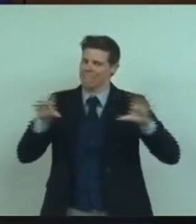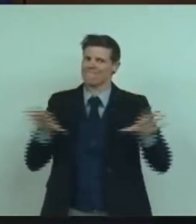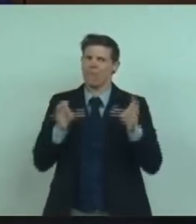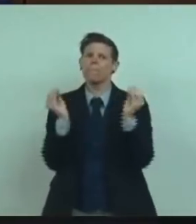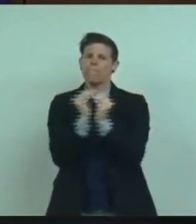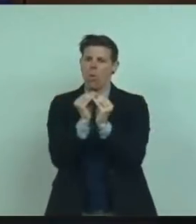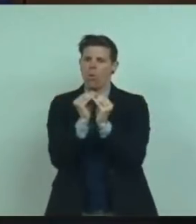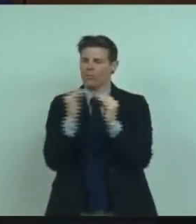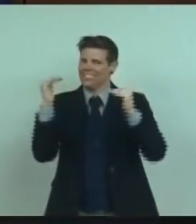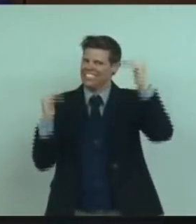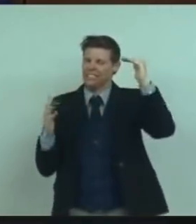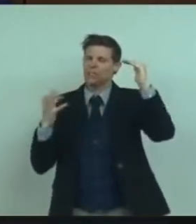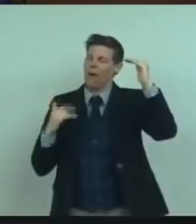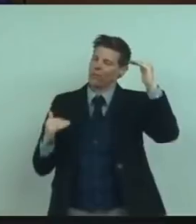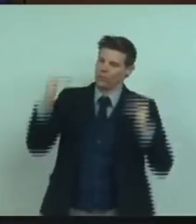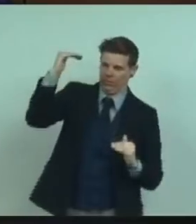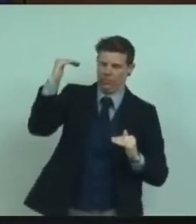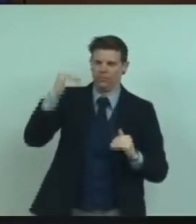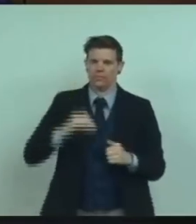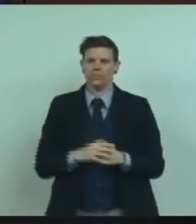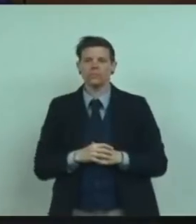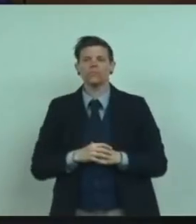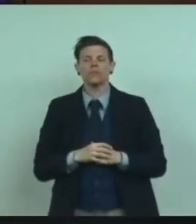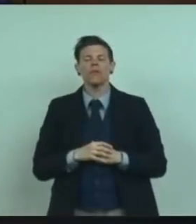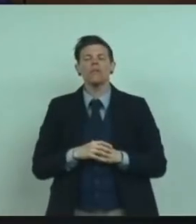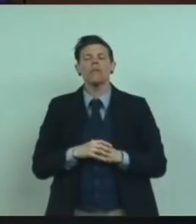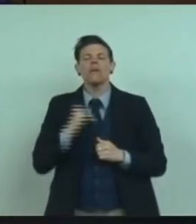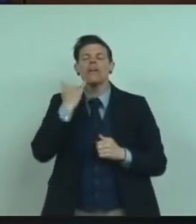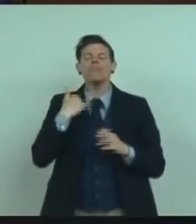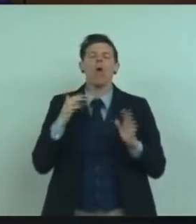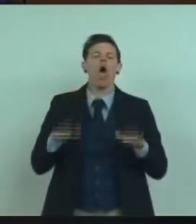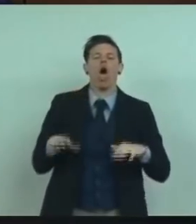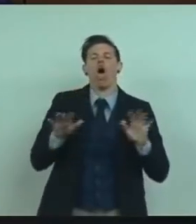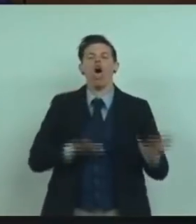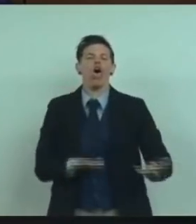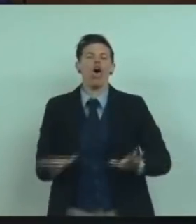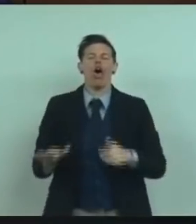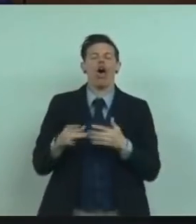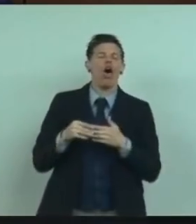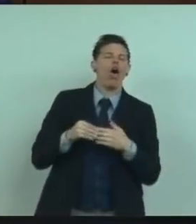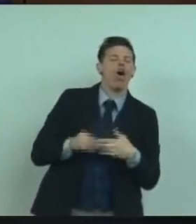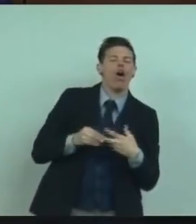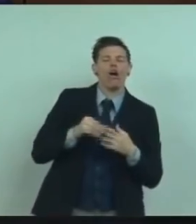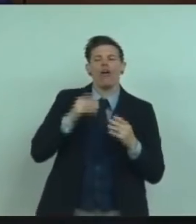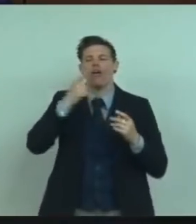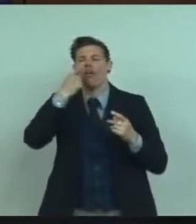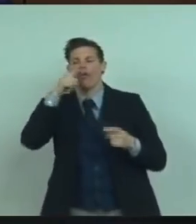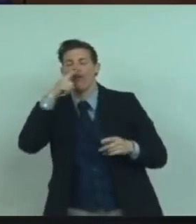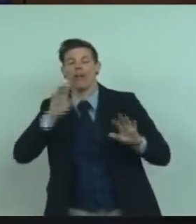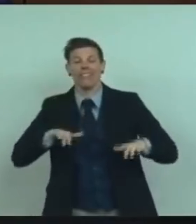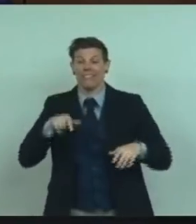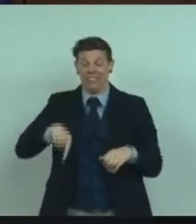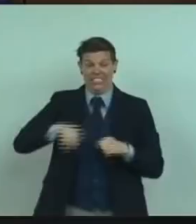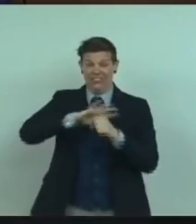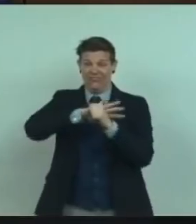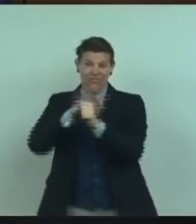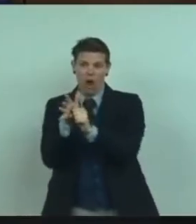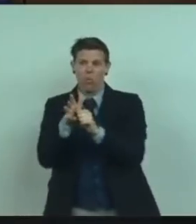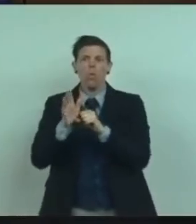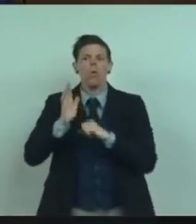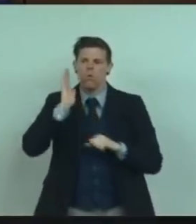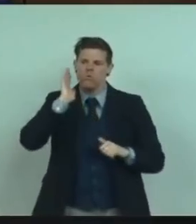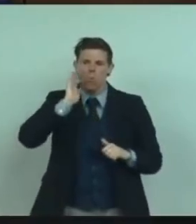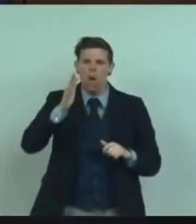country, the second you let up, it's an invitation to this virus to present itself